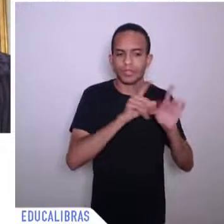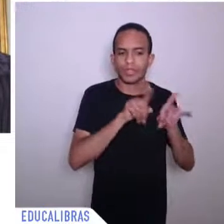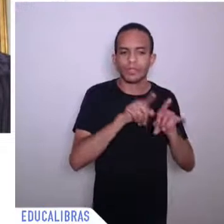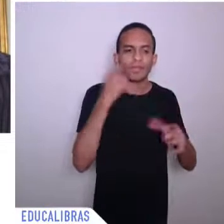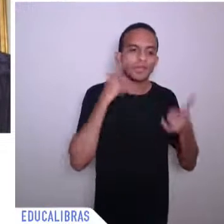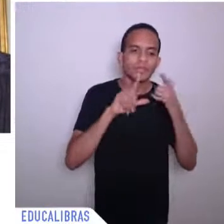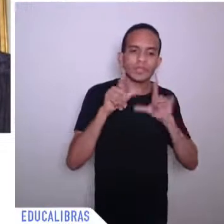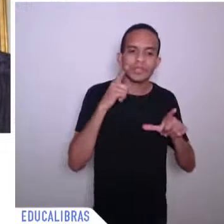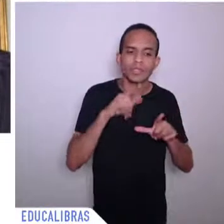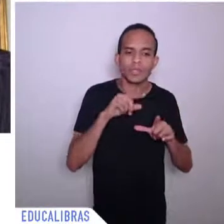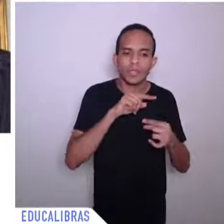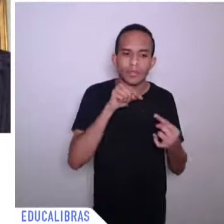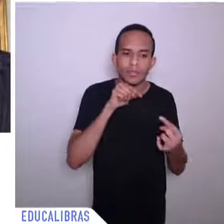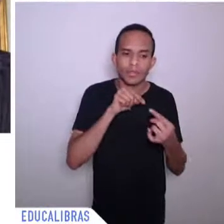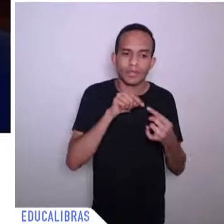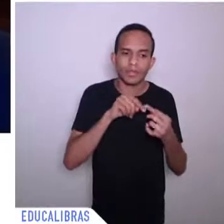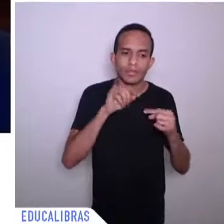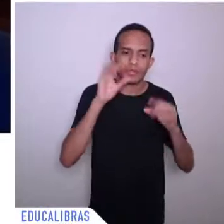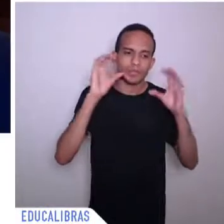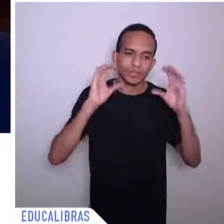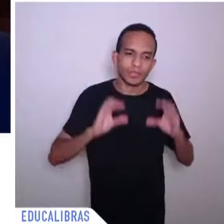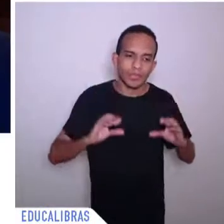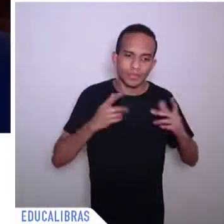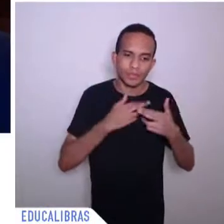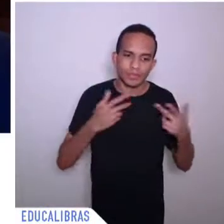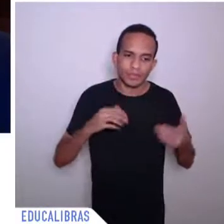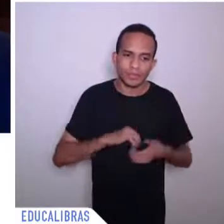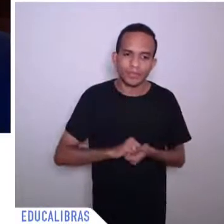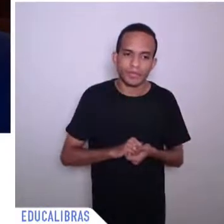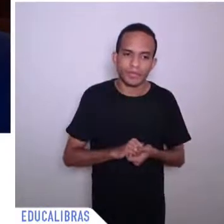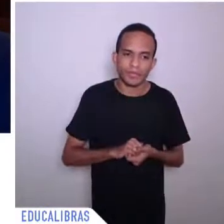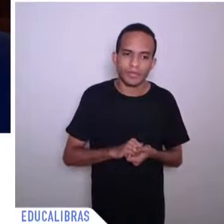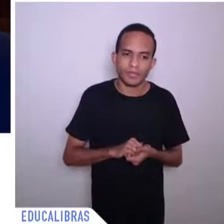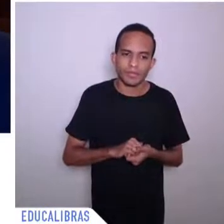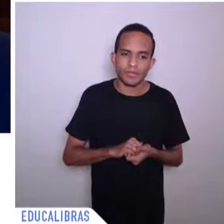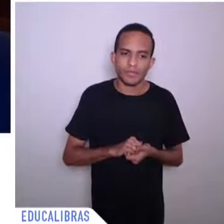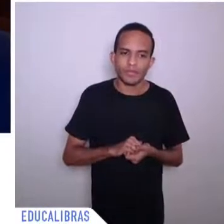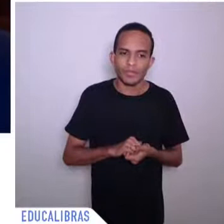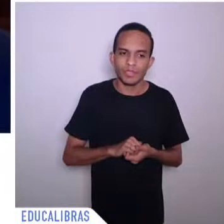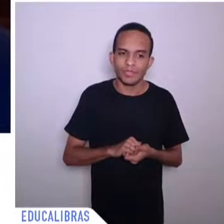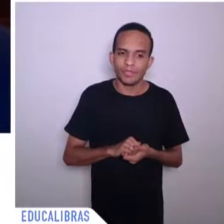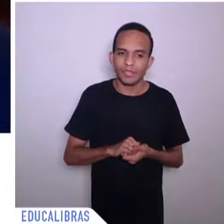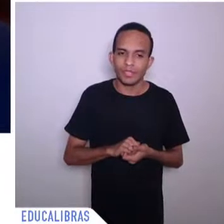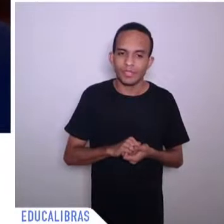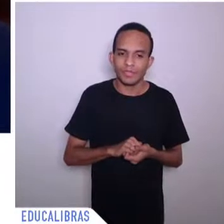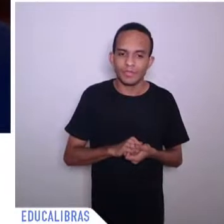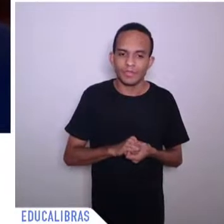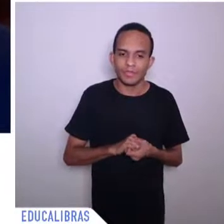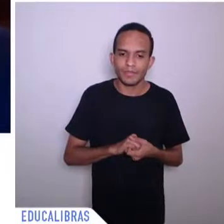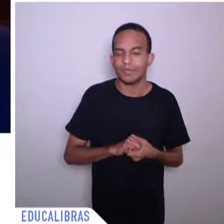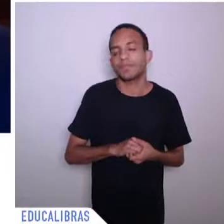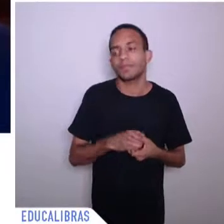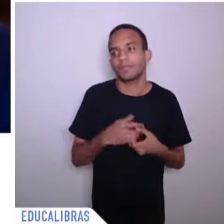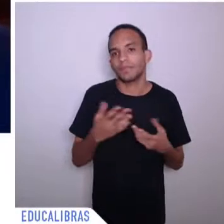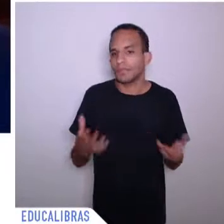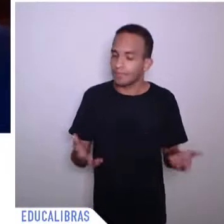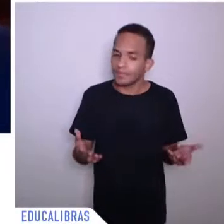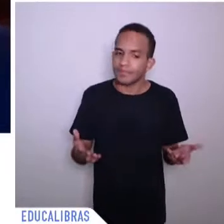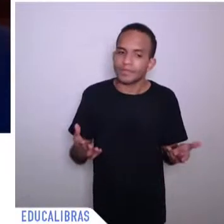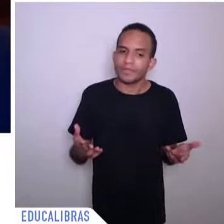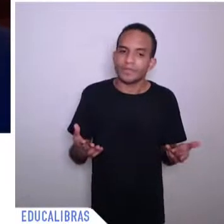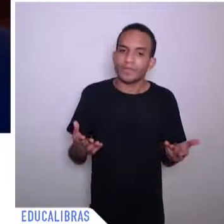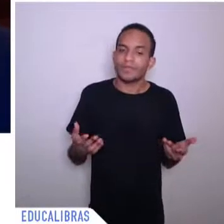restore this trust with the political parties and include the citizens?